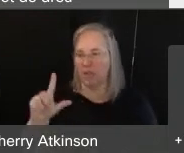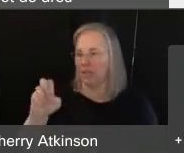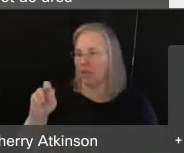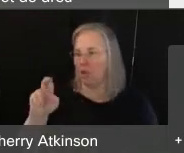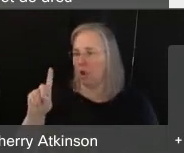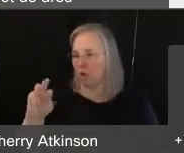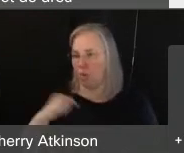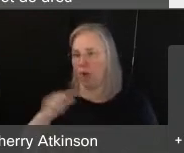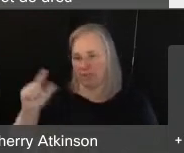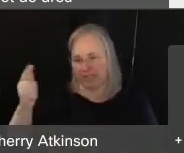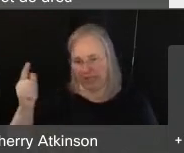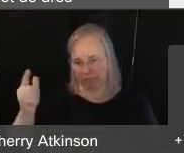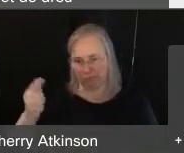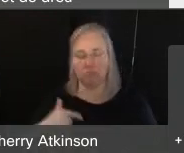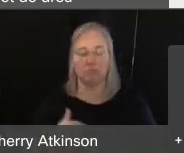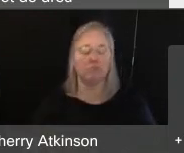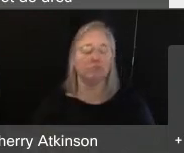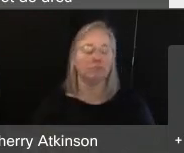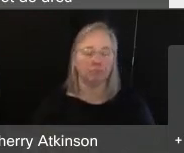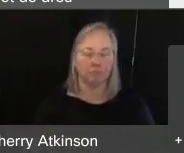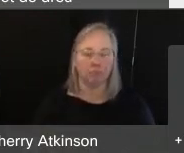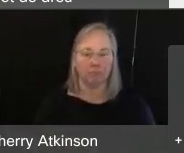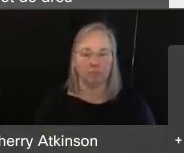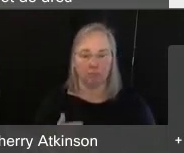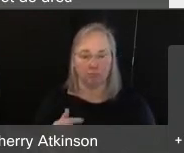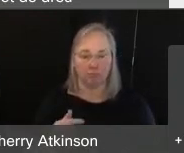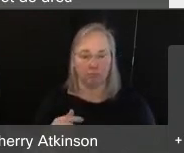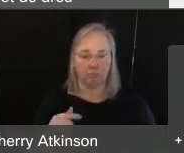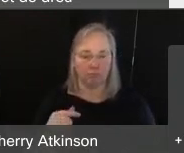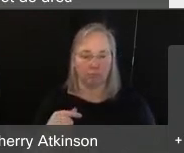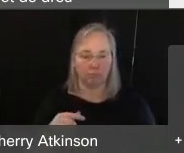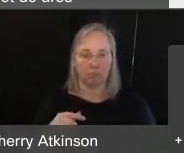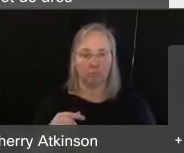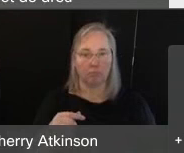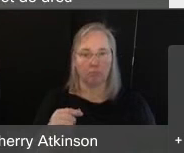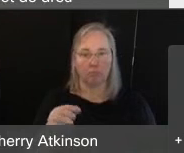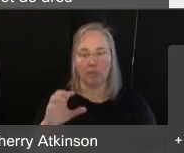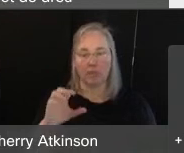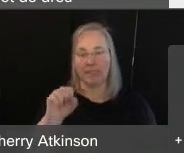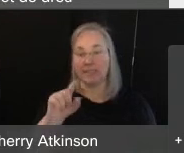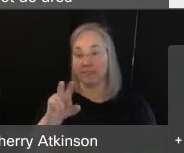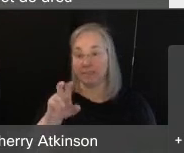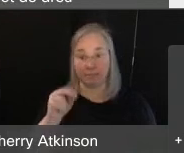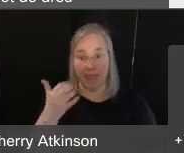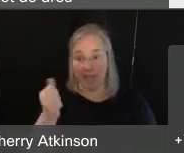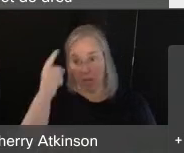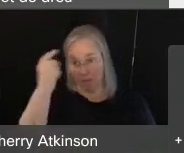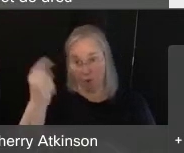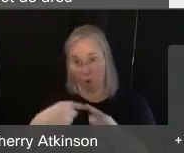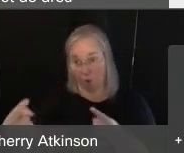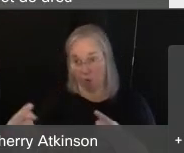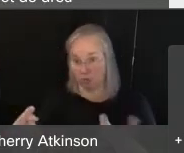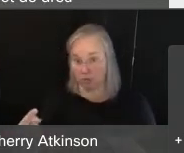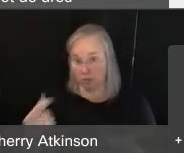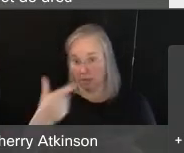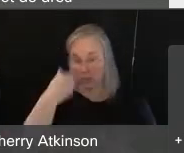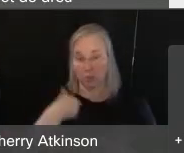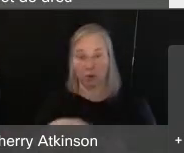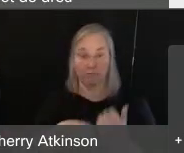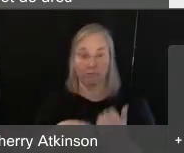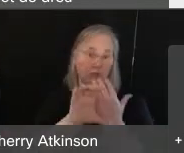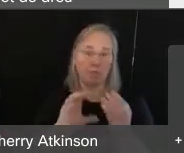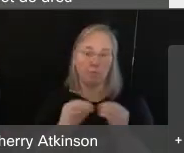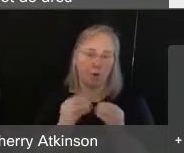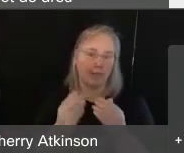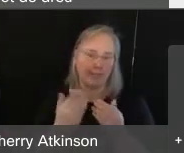Very good. I guess I'll do or any opposed. Since we're on virtual, it's probably easier to do